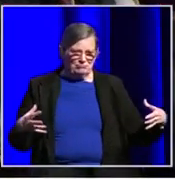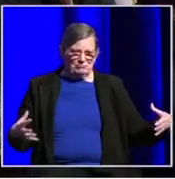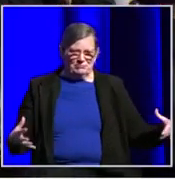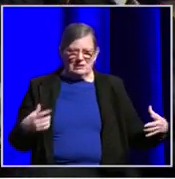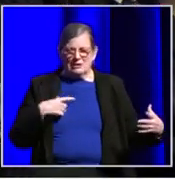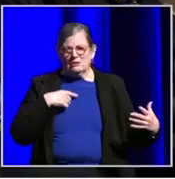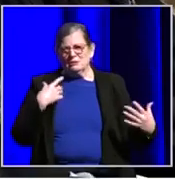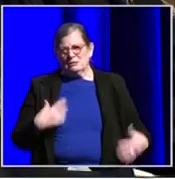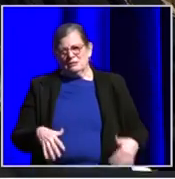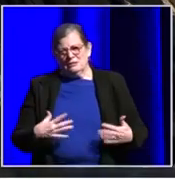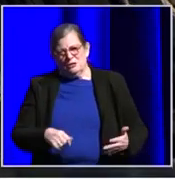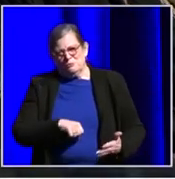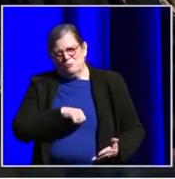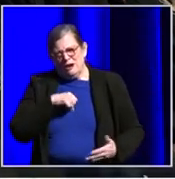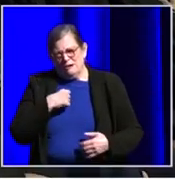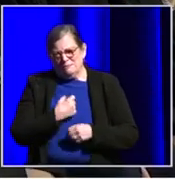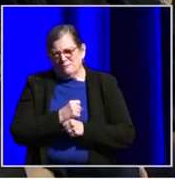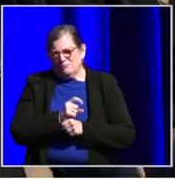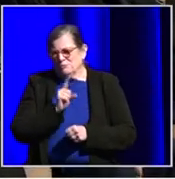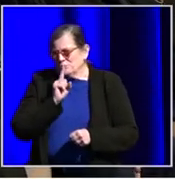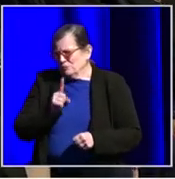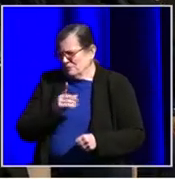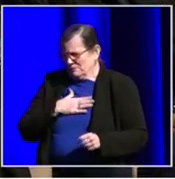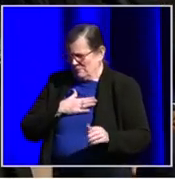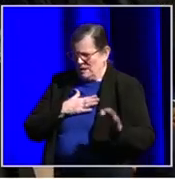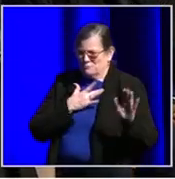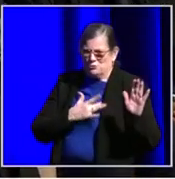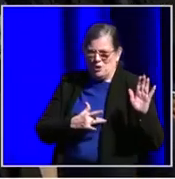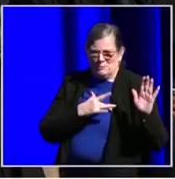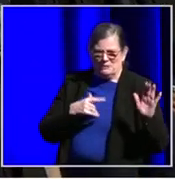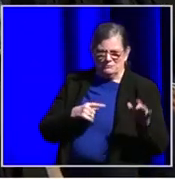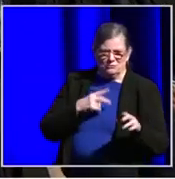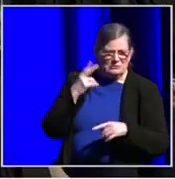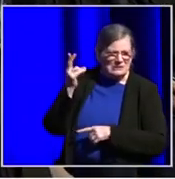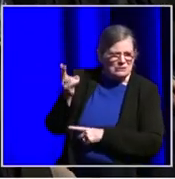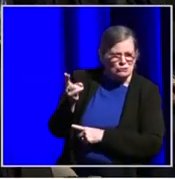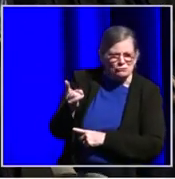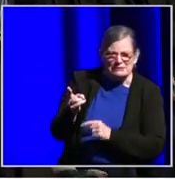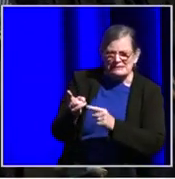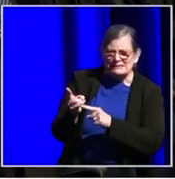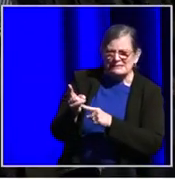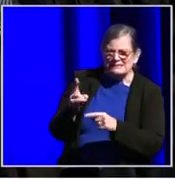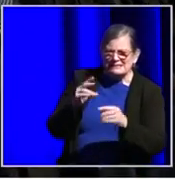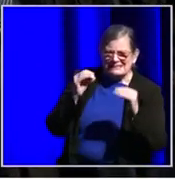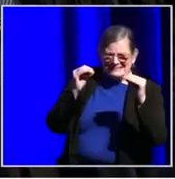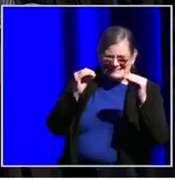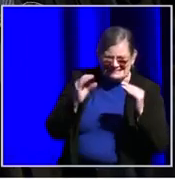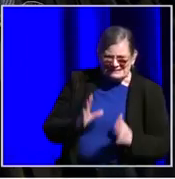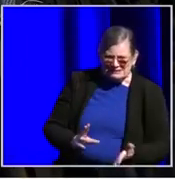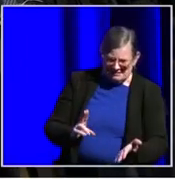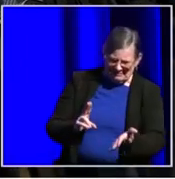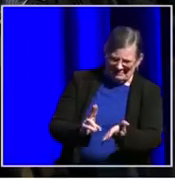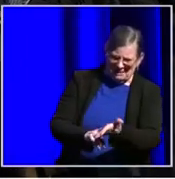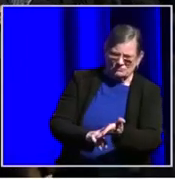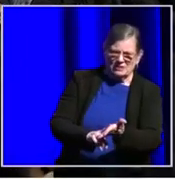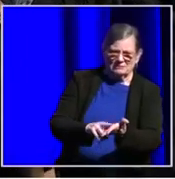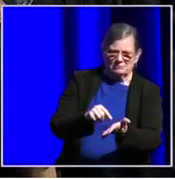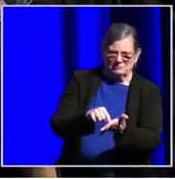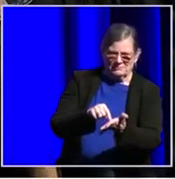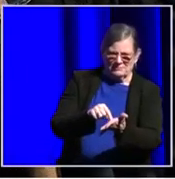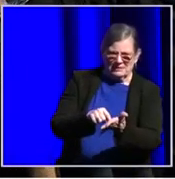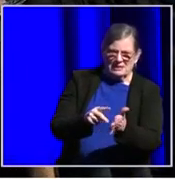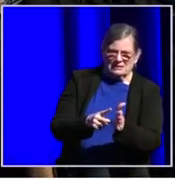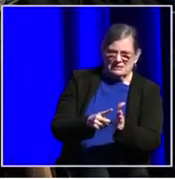my promise to teachers with our historic teachers contract. We doubled the number of summer camps for